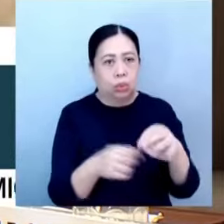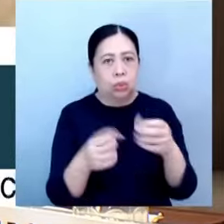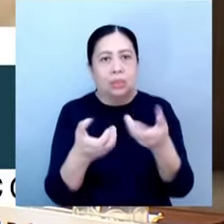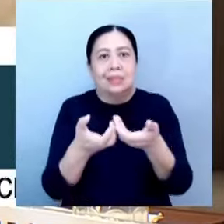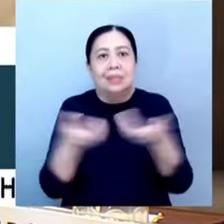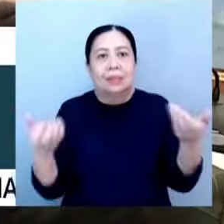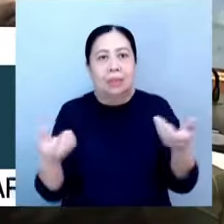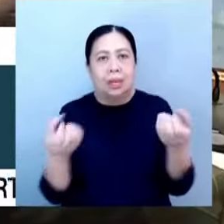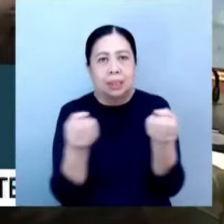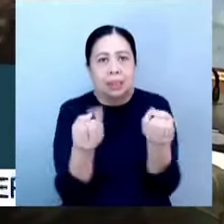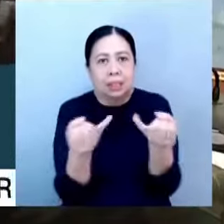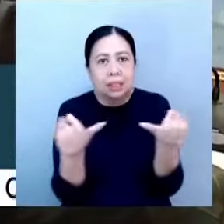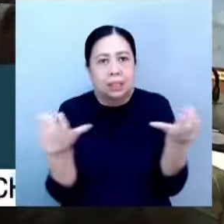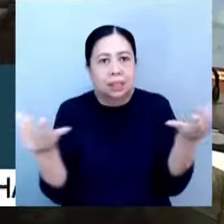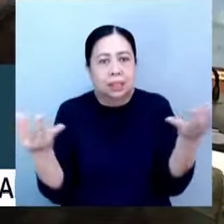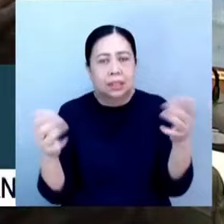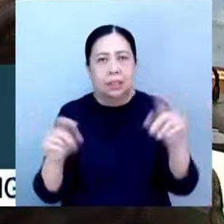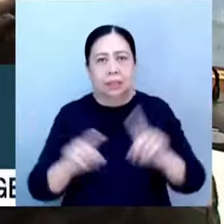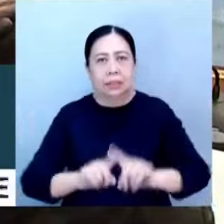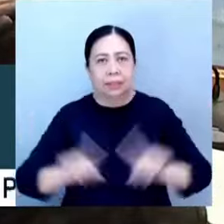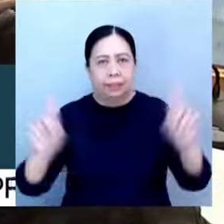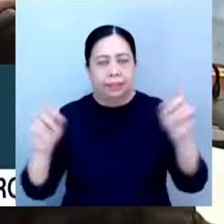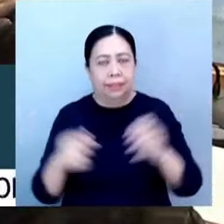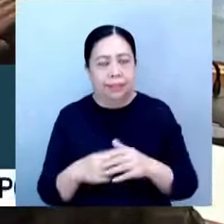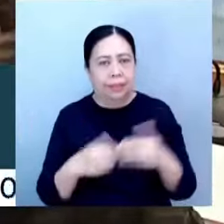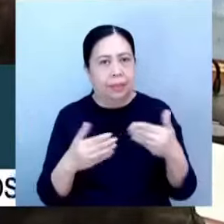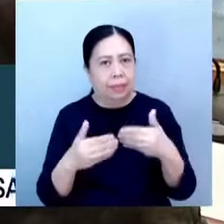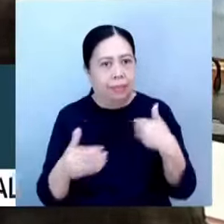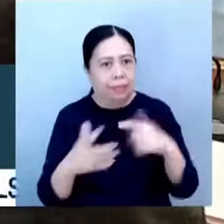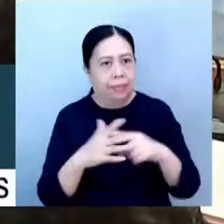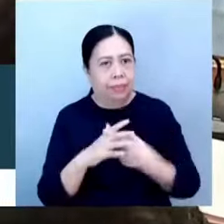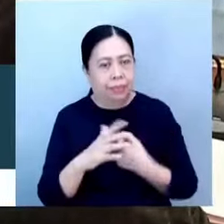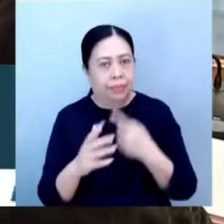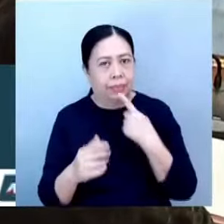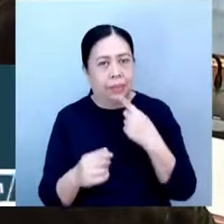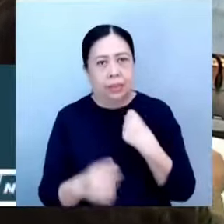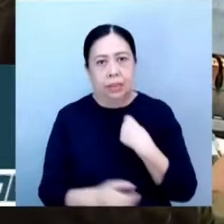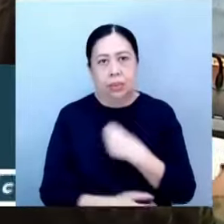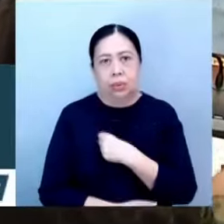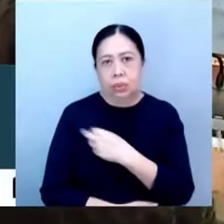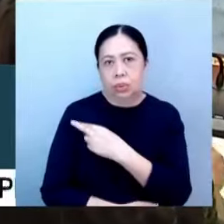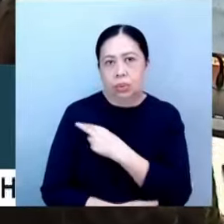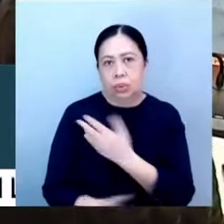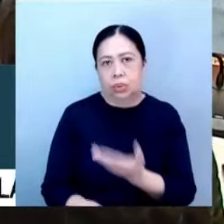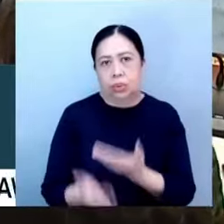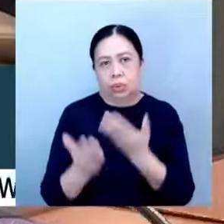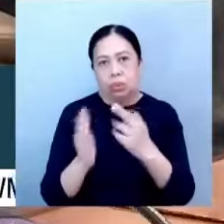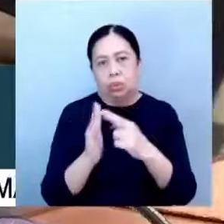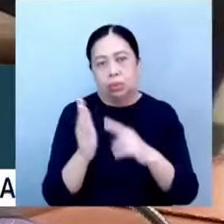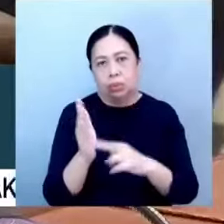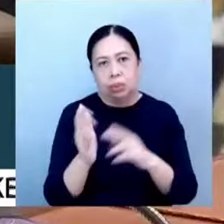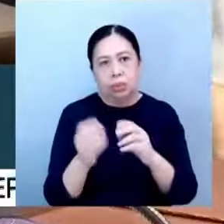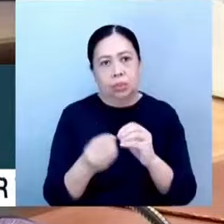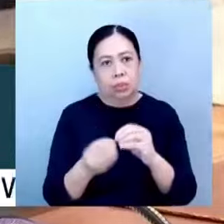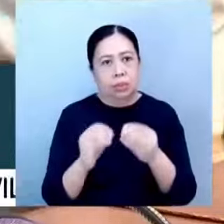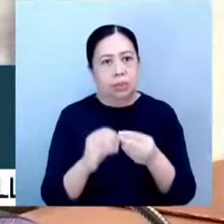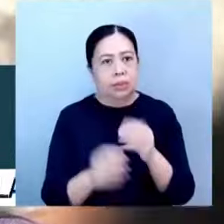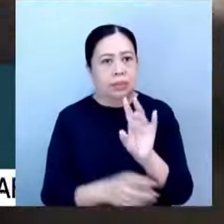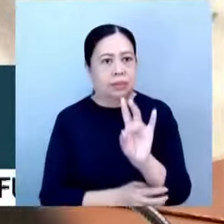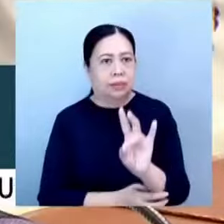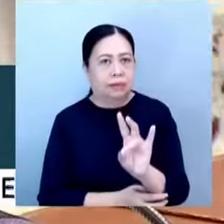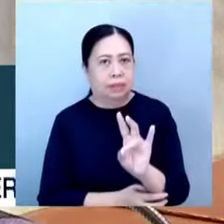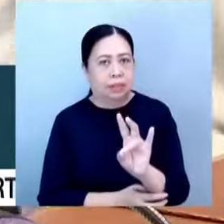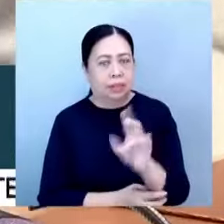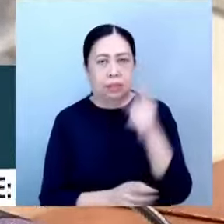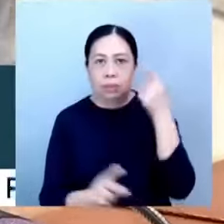separately. Minutes before the discussion kicked off, Senator Robin Padilla filed resolution of both houses number 7, aiming